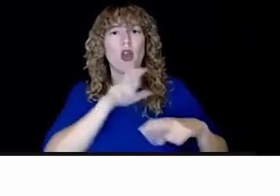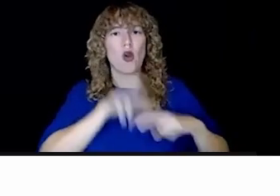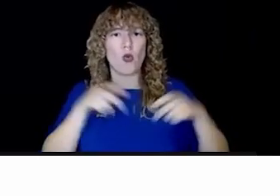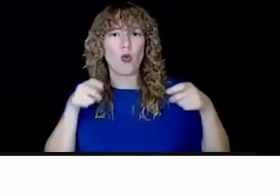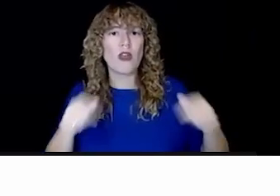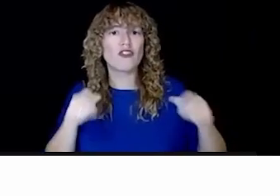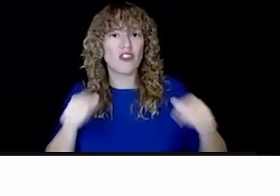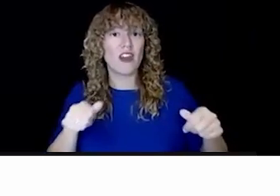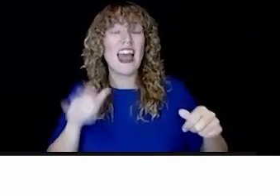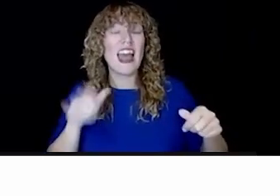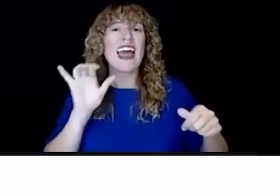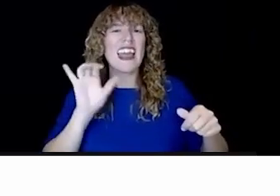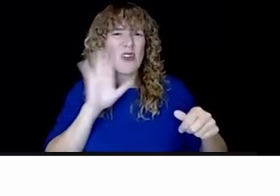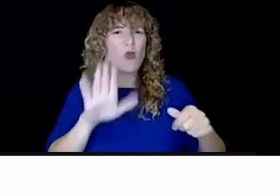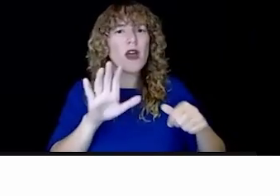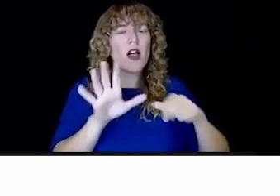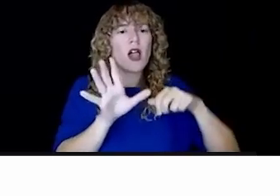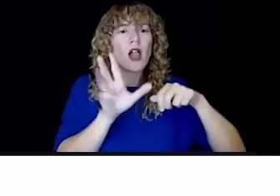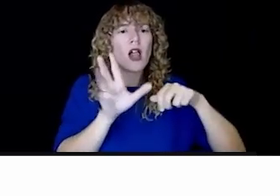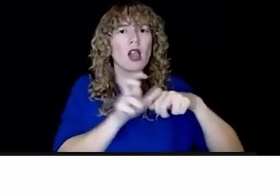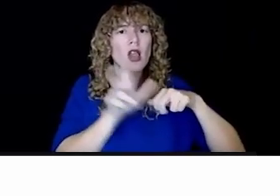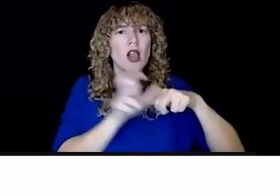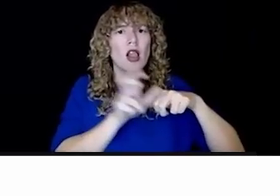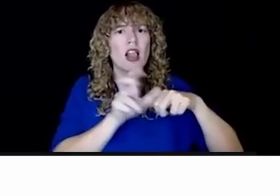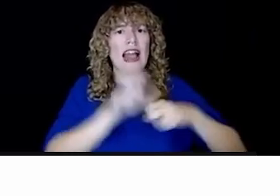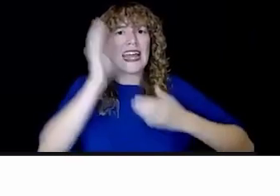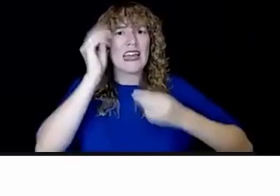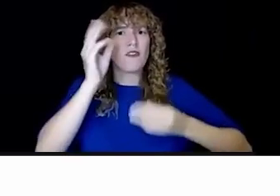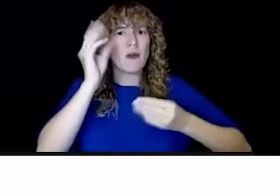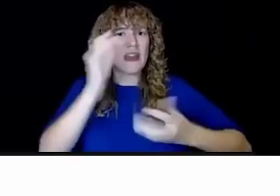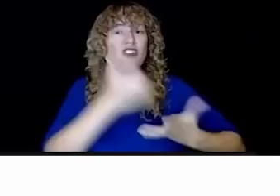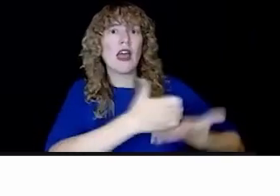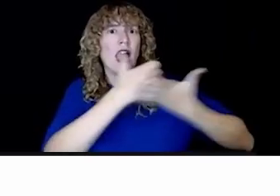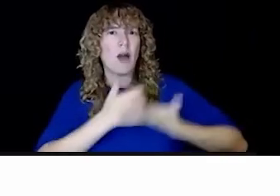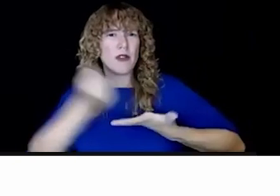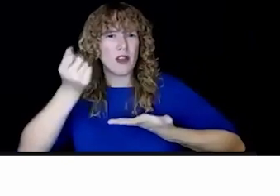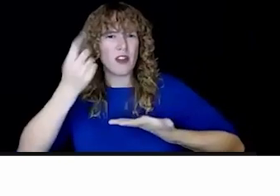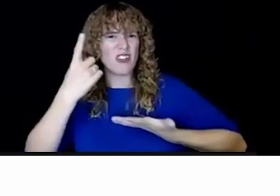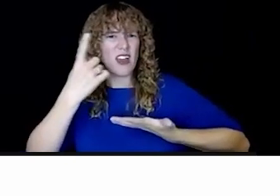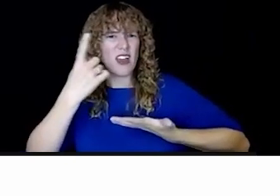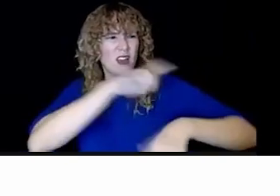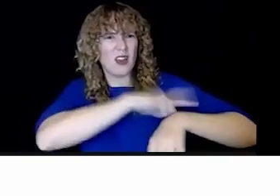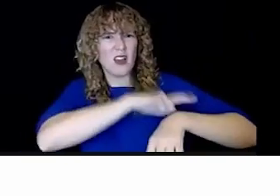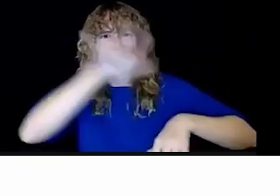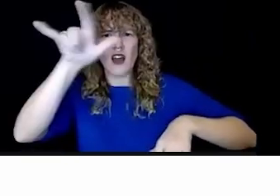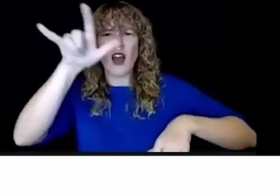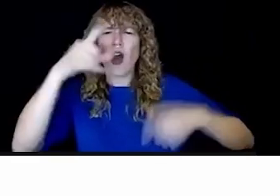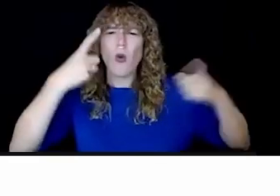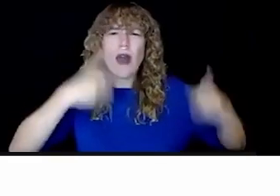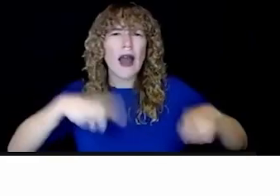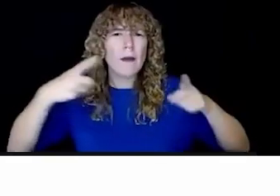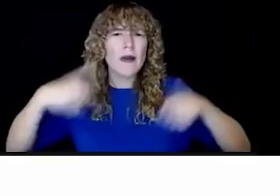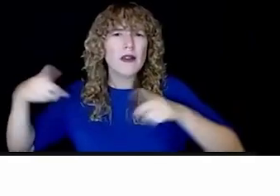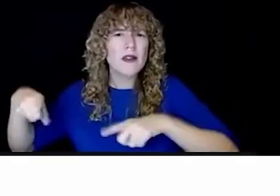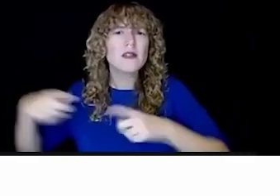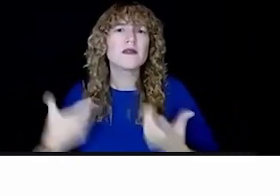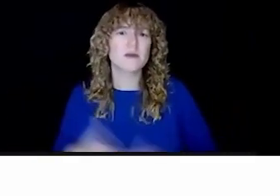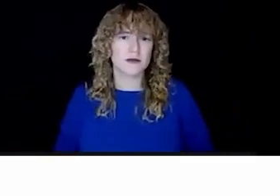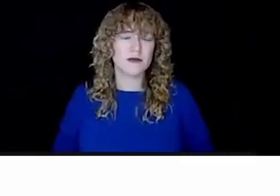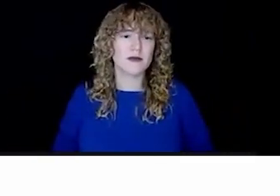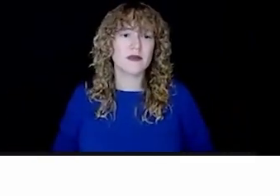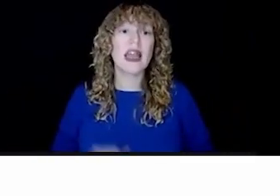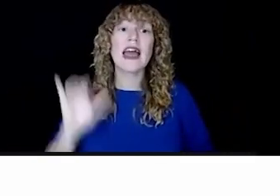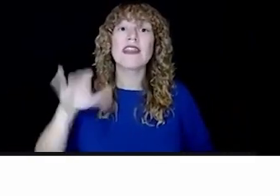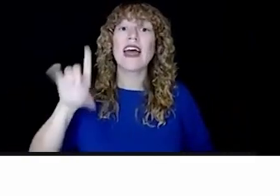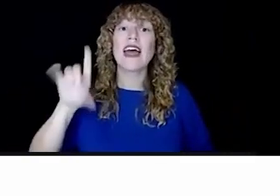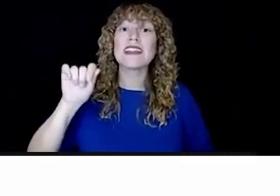happening to these mobility devices throughout the entire travel journey. The data logger we attach will track events such